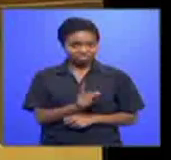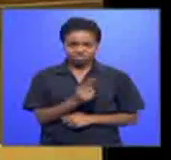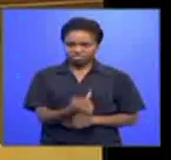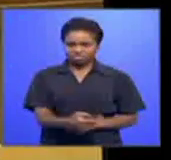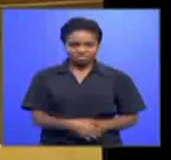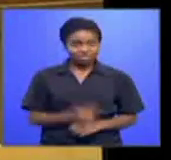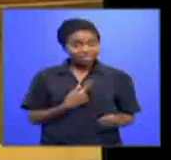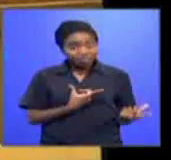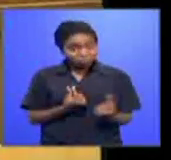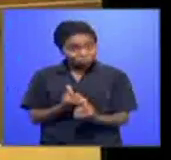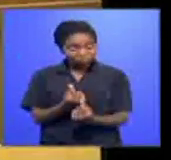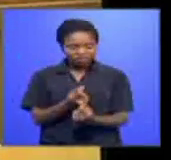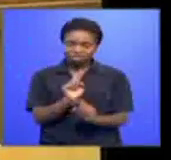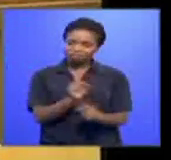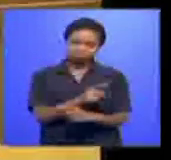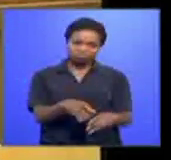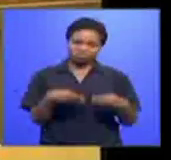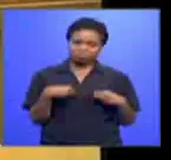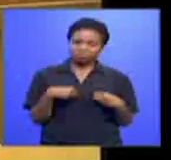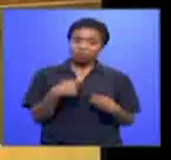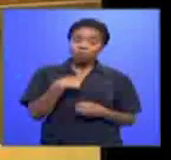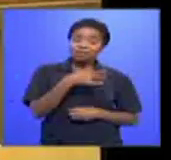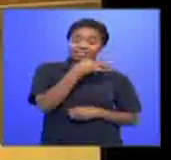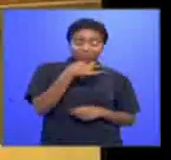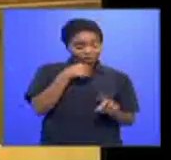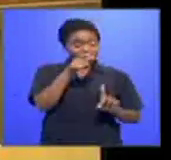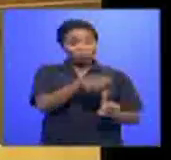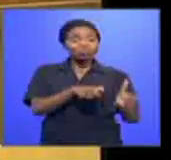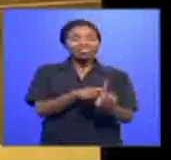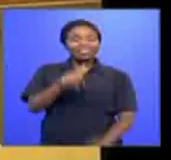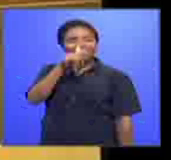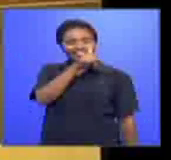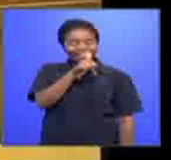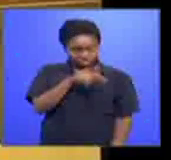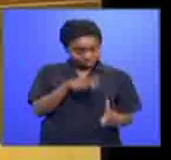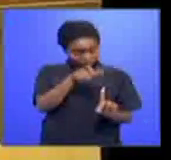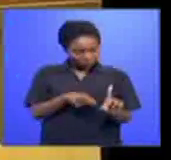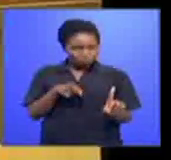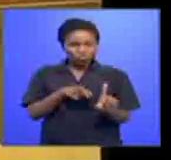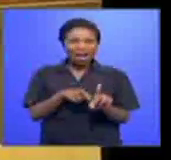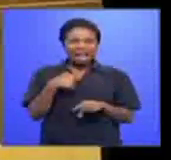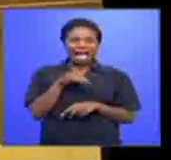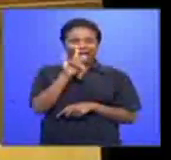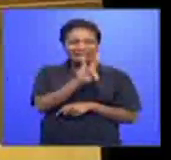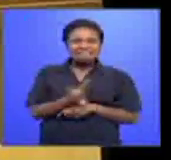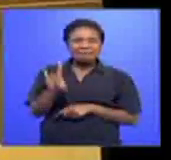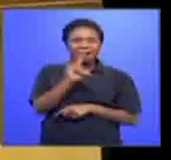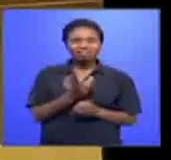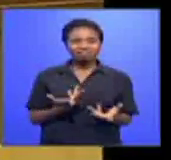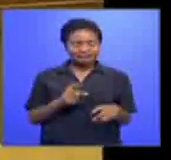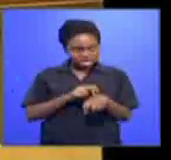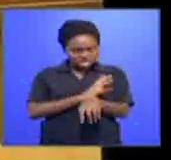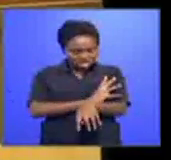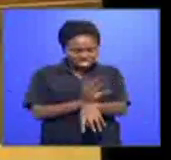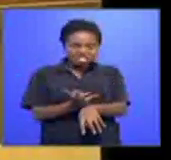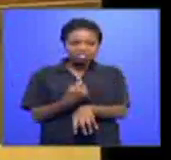lokho abakwenzayo. Uma sithi inswelaboya umuntu sisho ukuthi izenzo zakhe ubulwane, uswele nje uboya kuphela ukuba